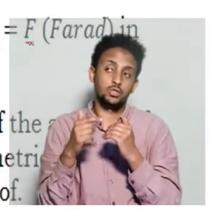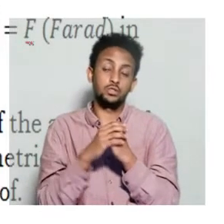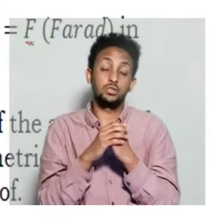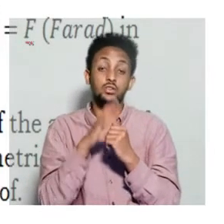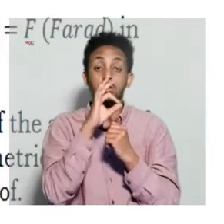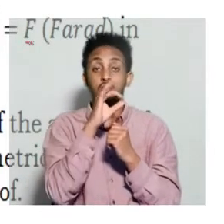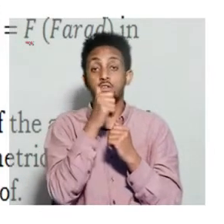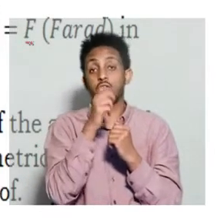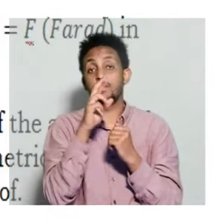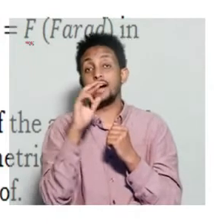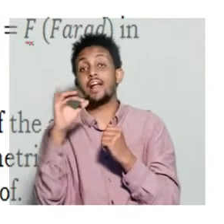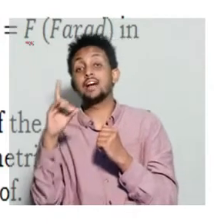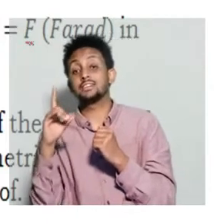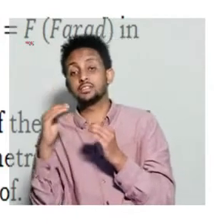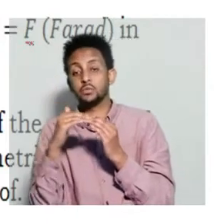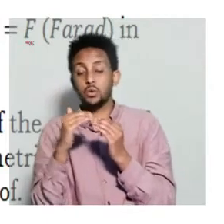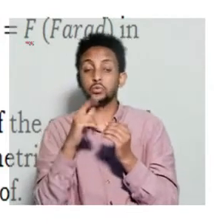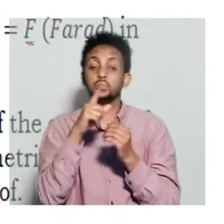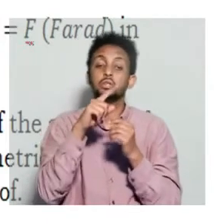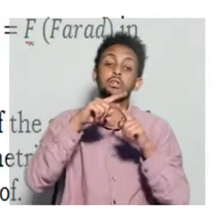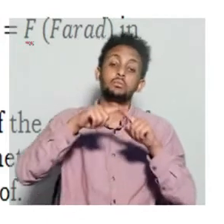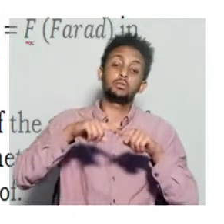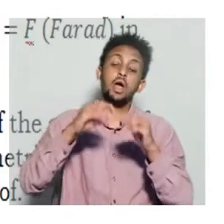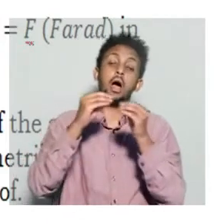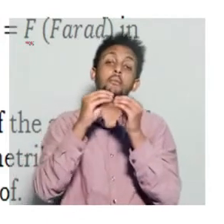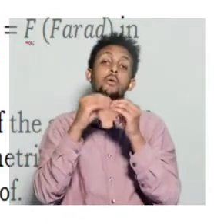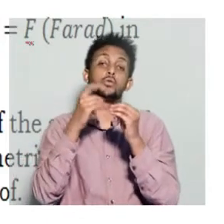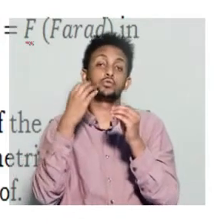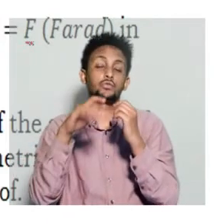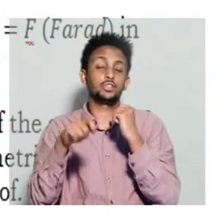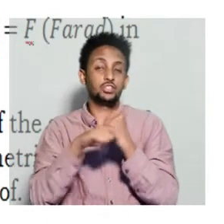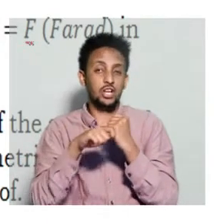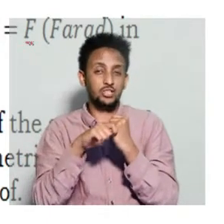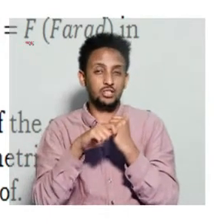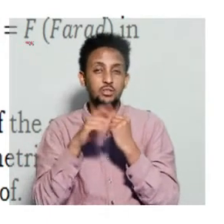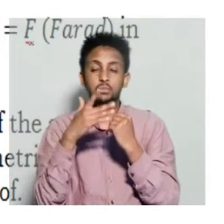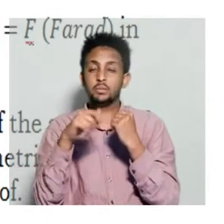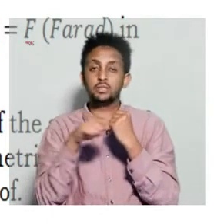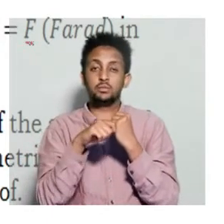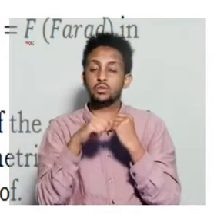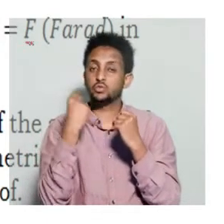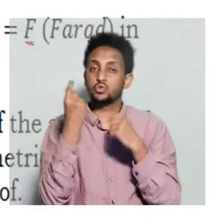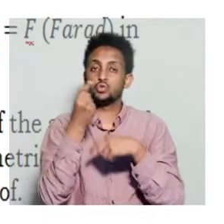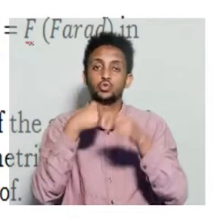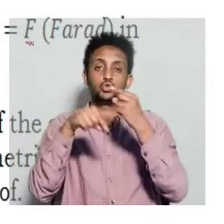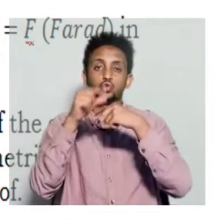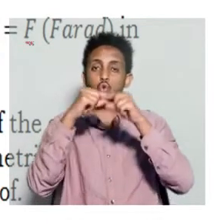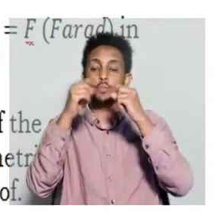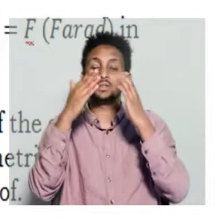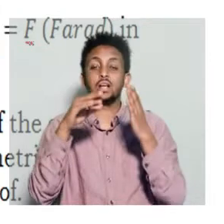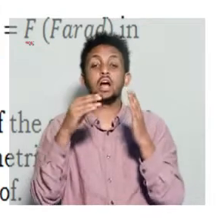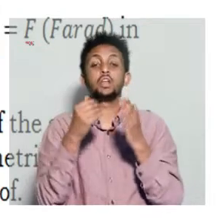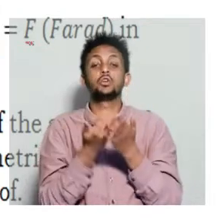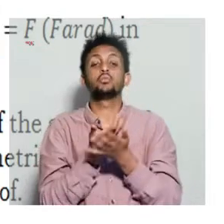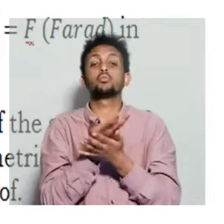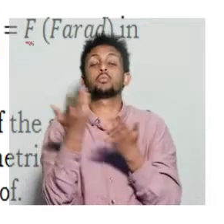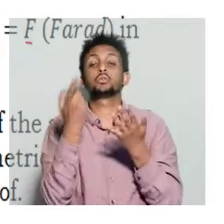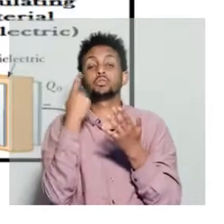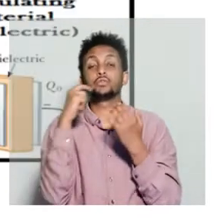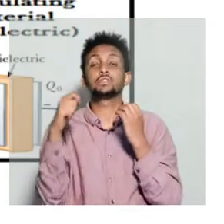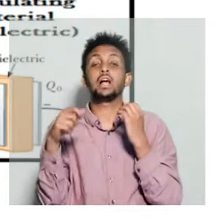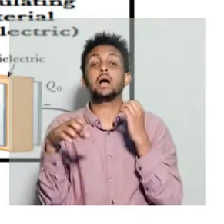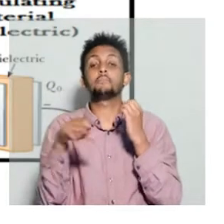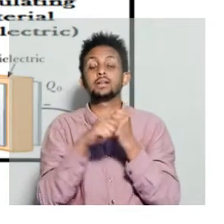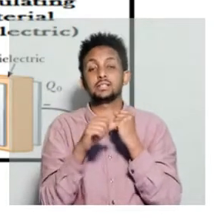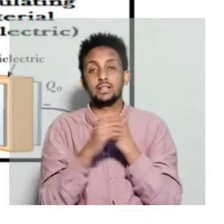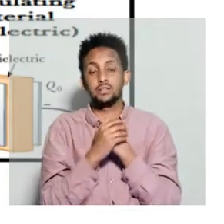So capacitance of a capacitor is independent of the amount of the charge. Rather, it depends on the geometrical properties of the